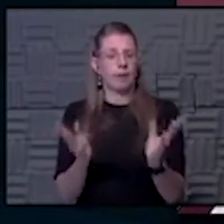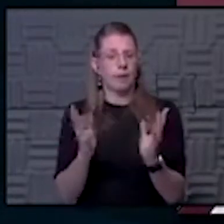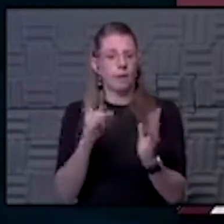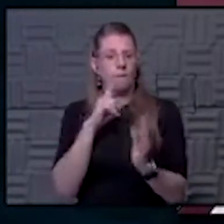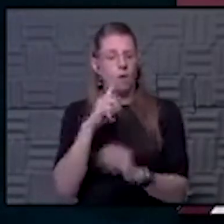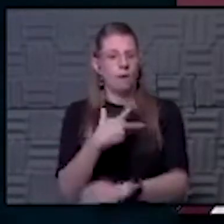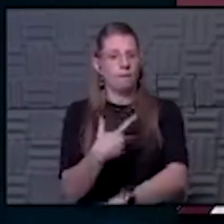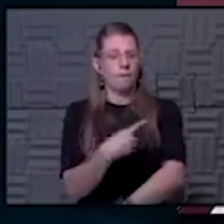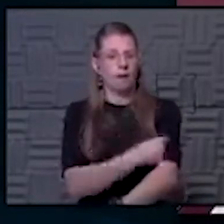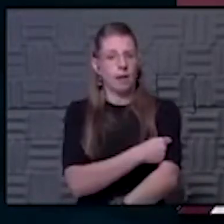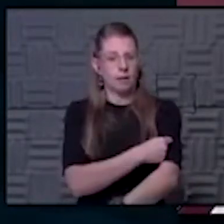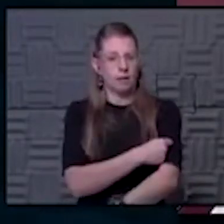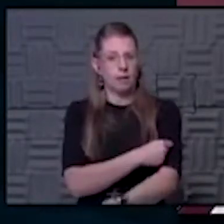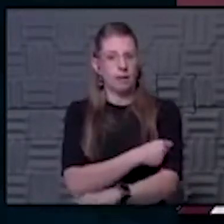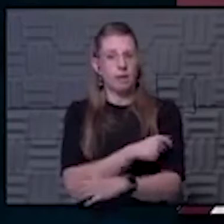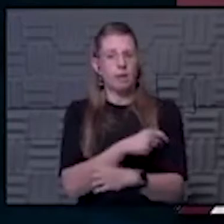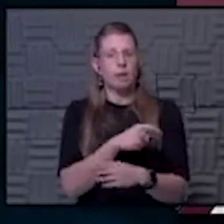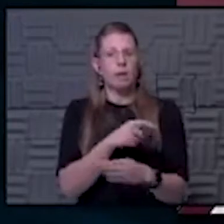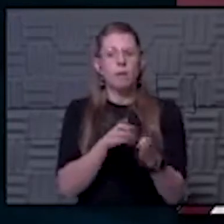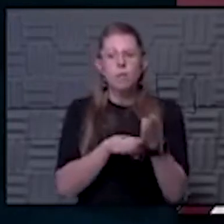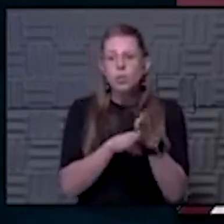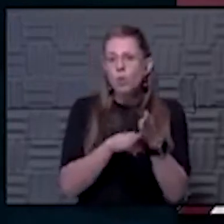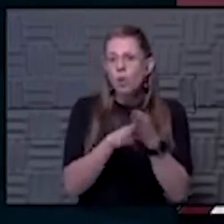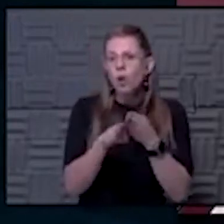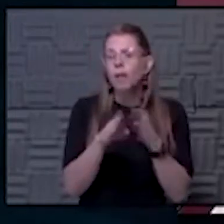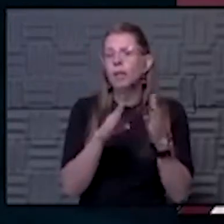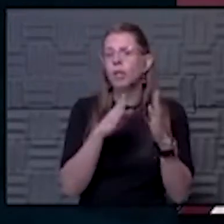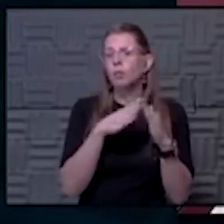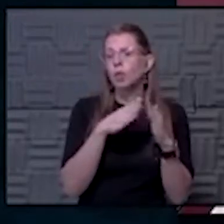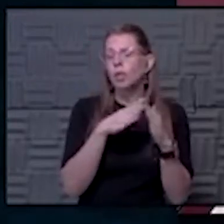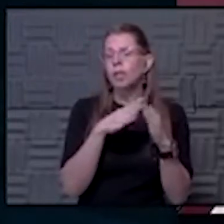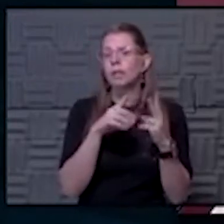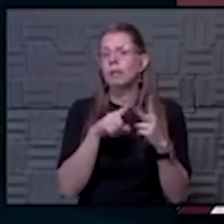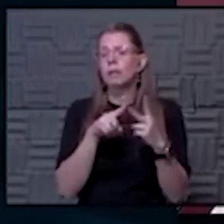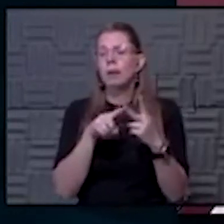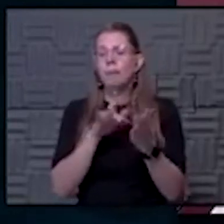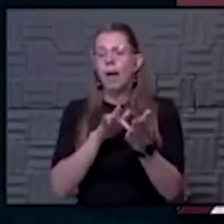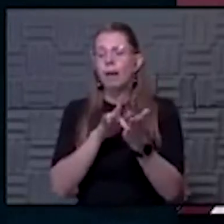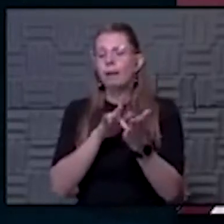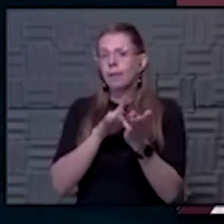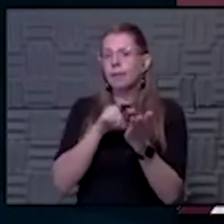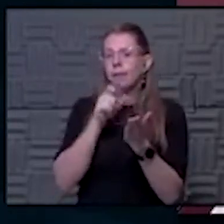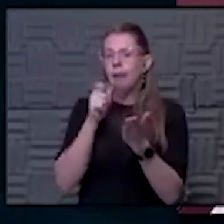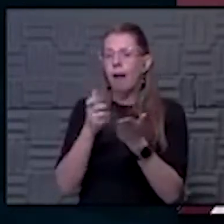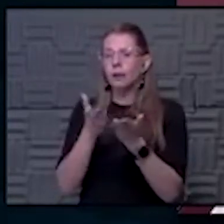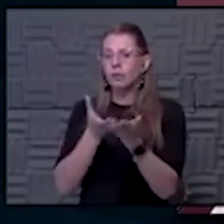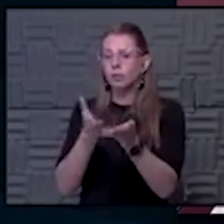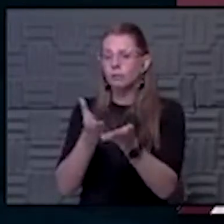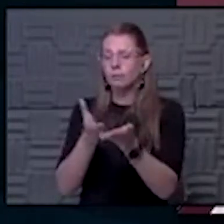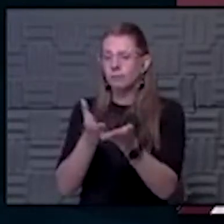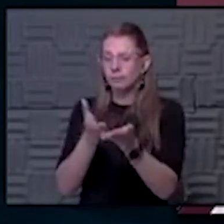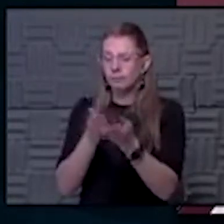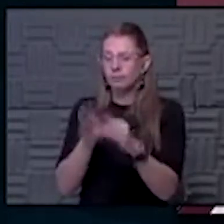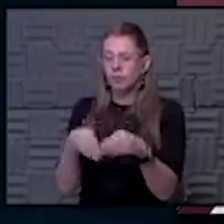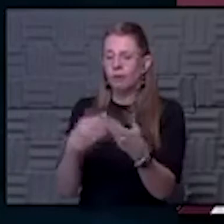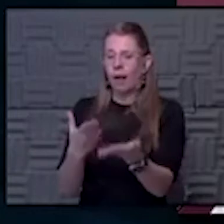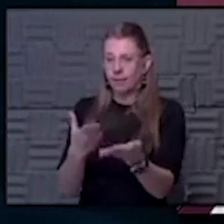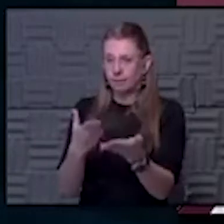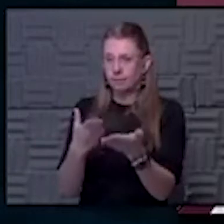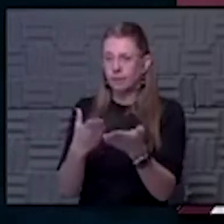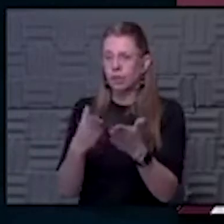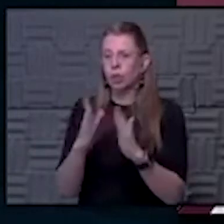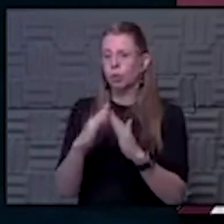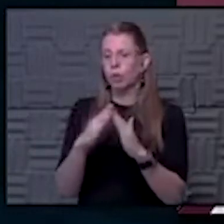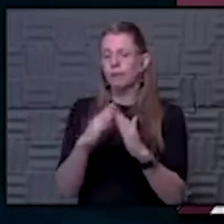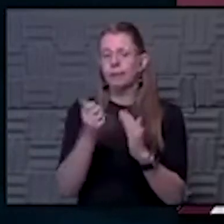vaccines, reaching minority communities, medically underserved communities, those kind of considerations, and any insight you can give